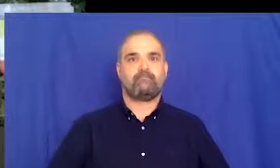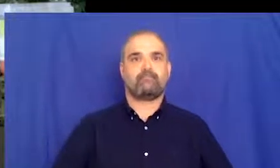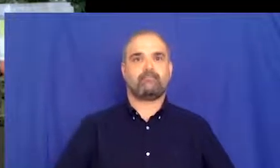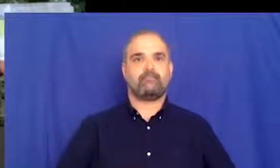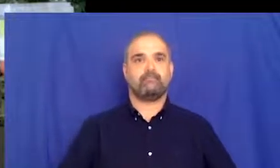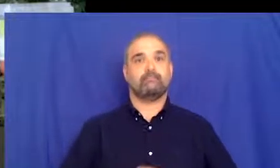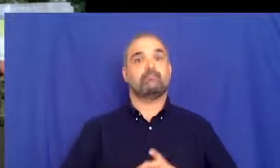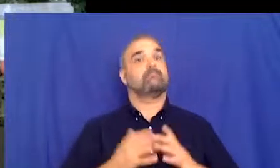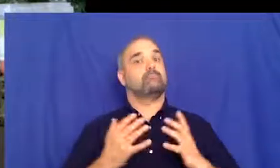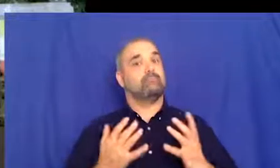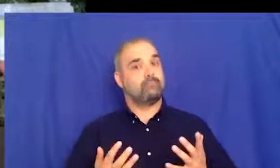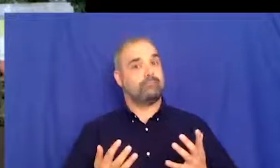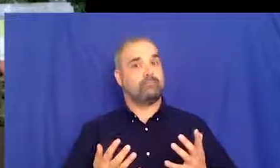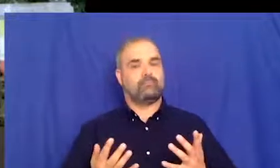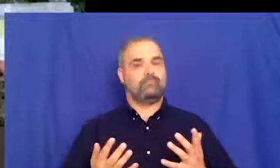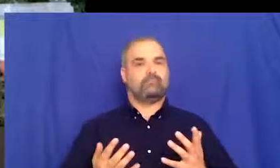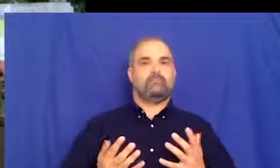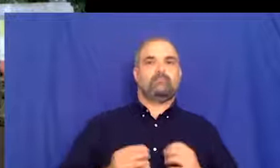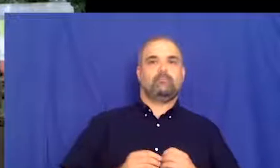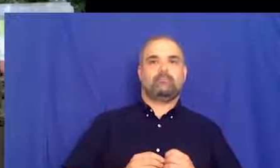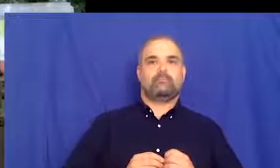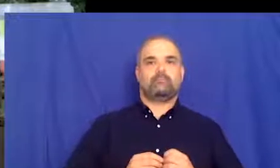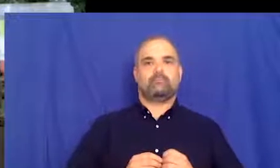incredibly tough. Now,